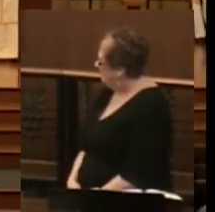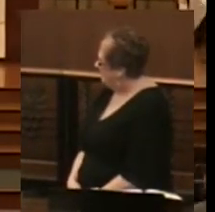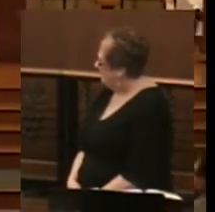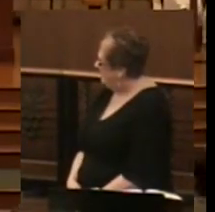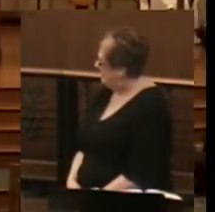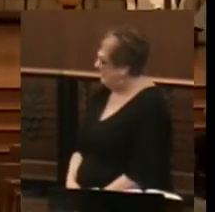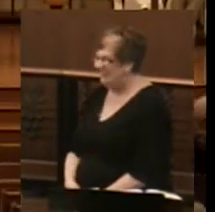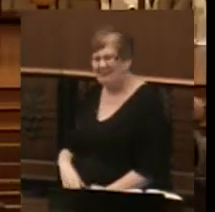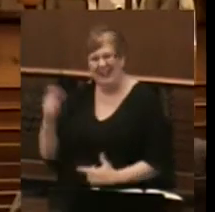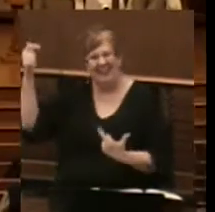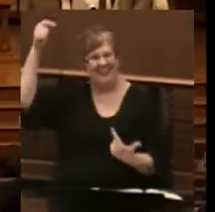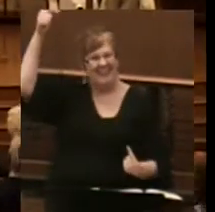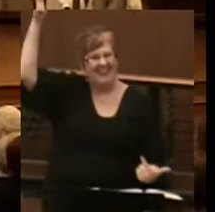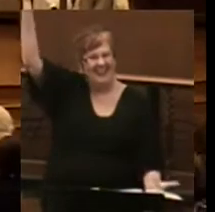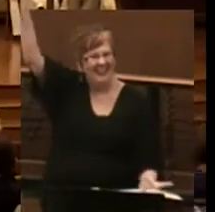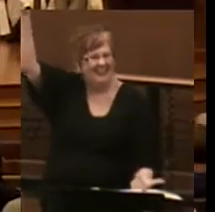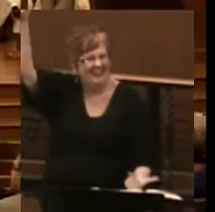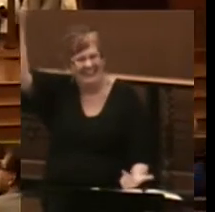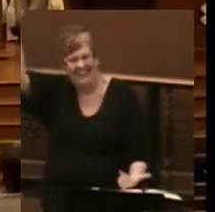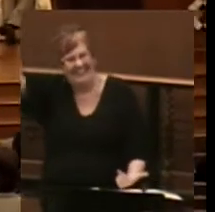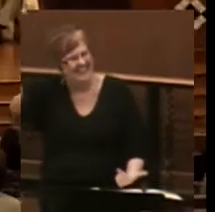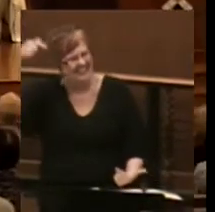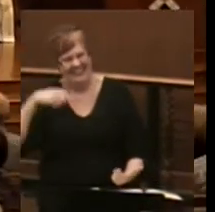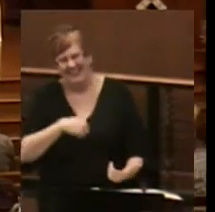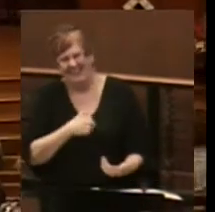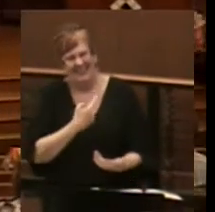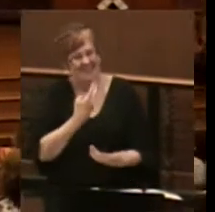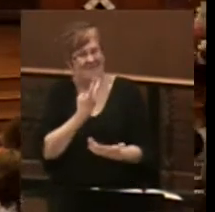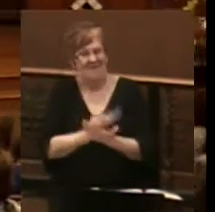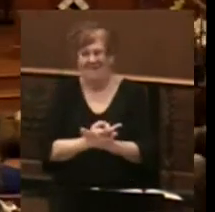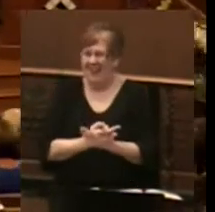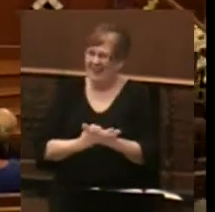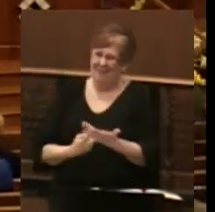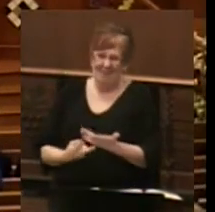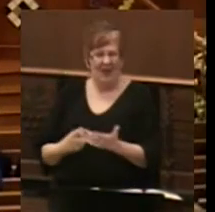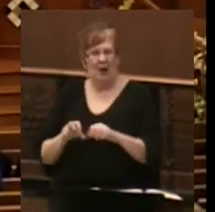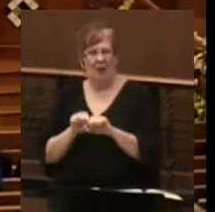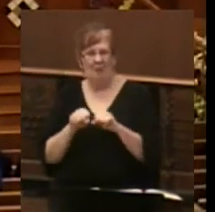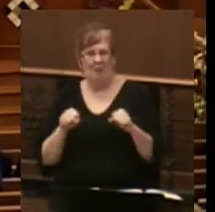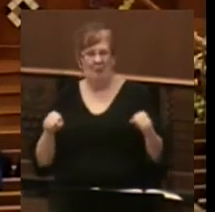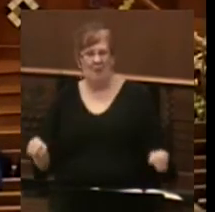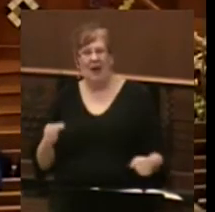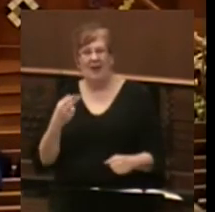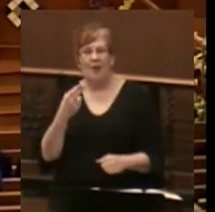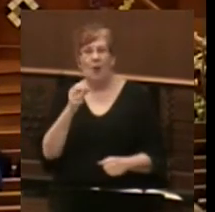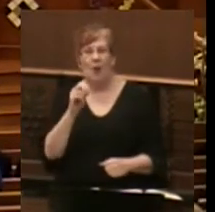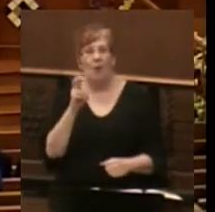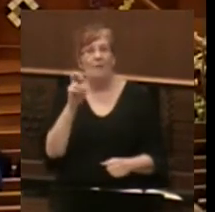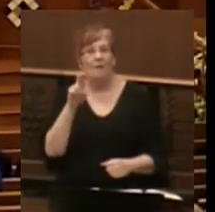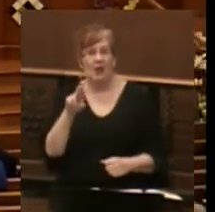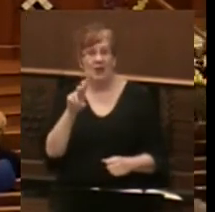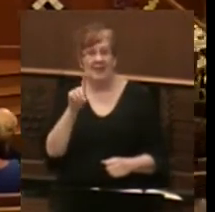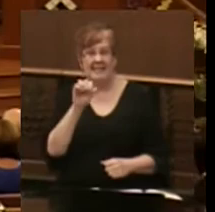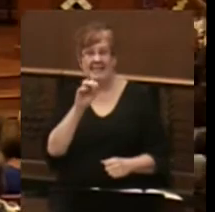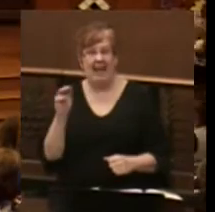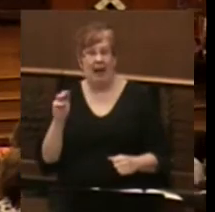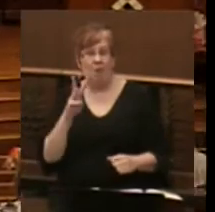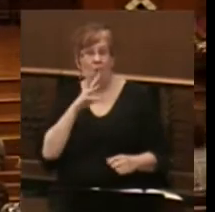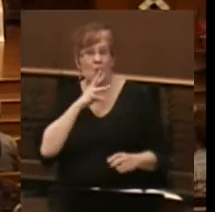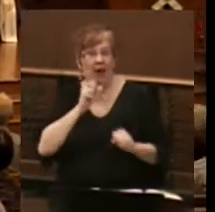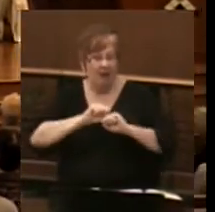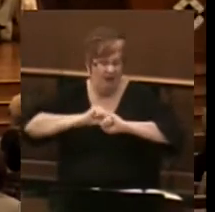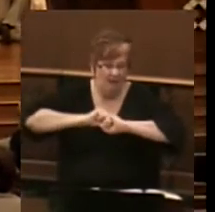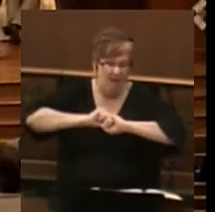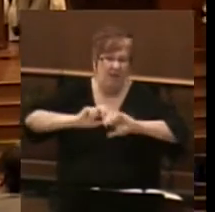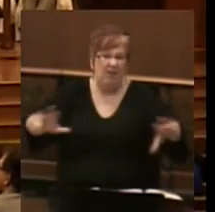Well, it's Goliath. He fell down flat, and he broke the Hoover Dam. And water started